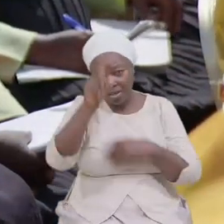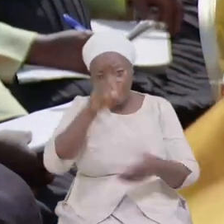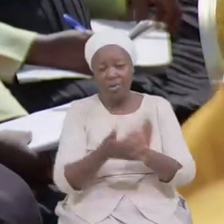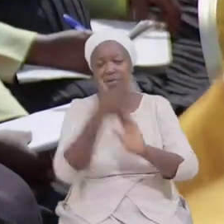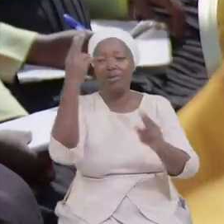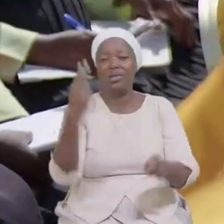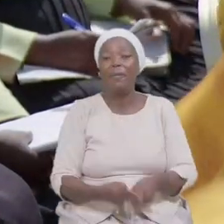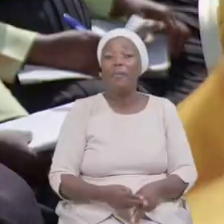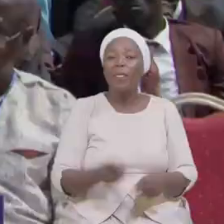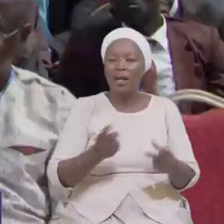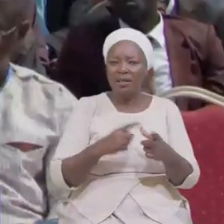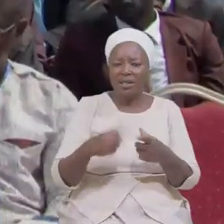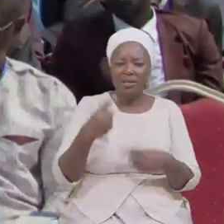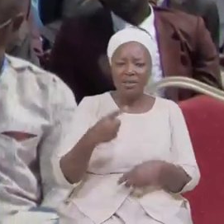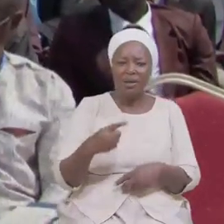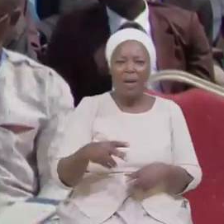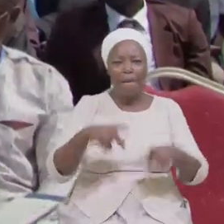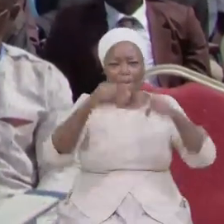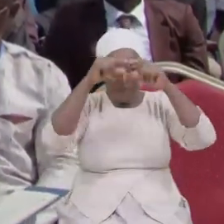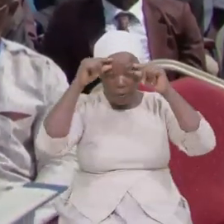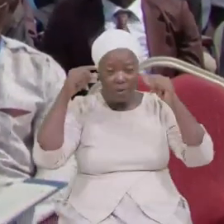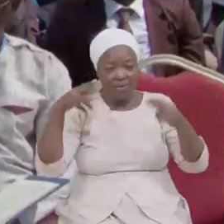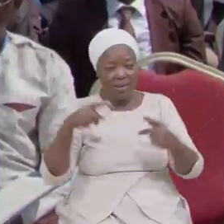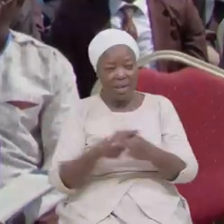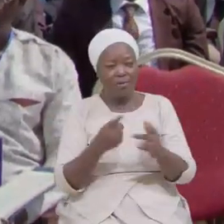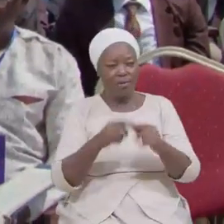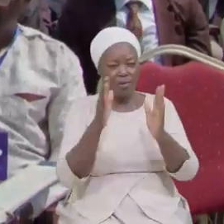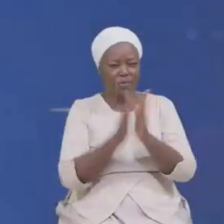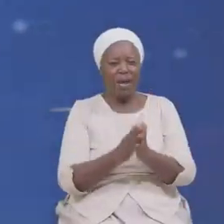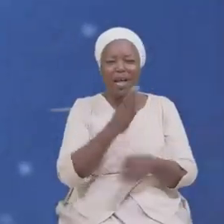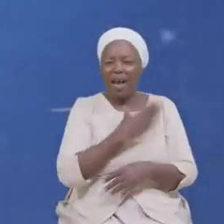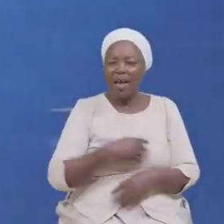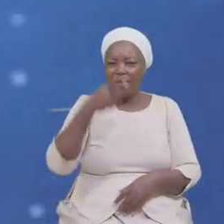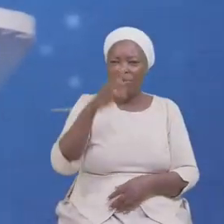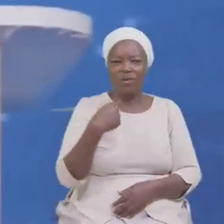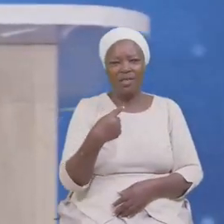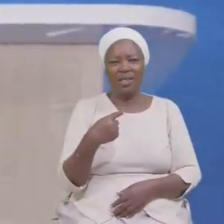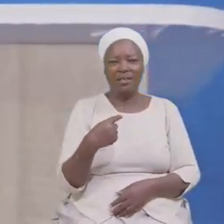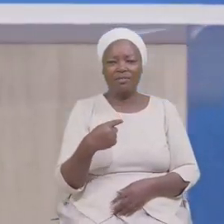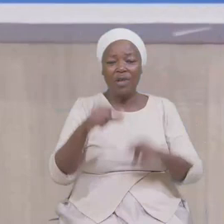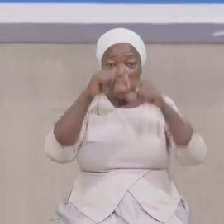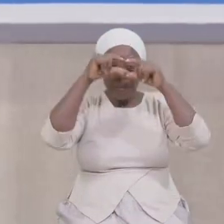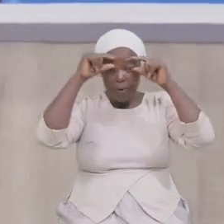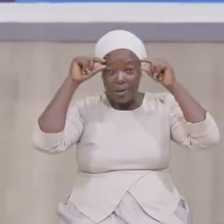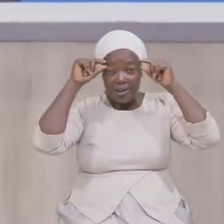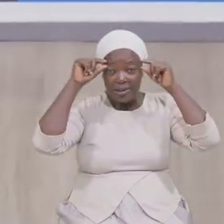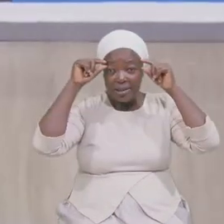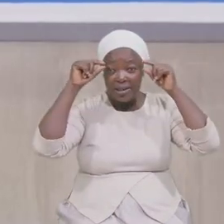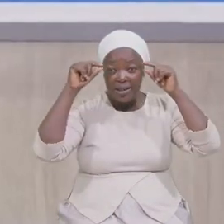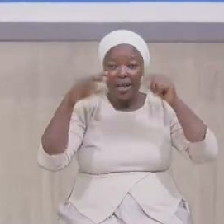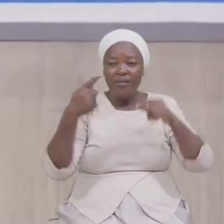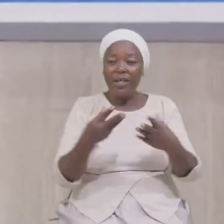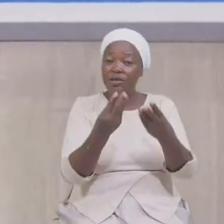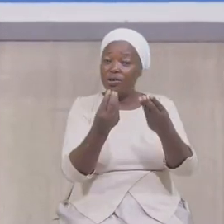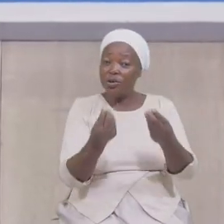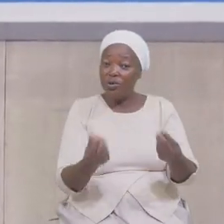And so Moses began to pray, and God said, Moses, the solution is in